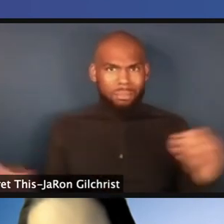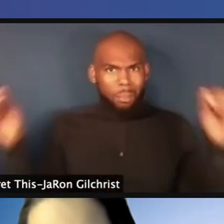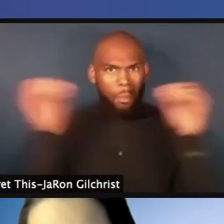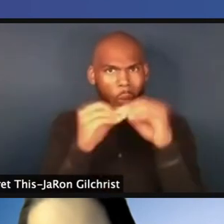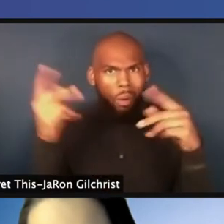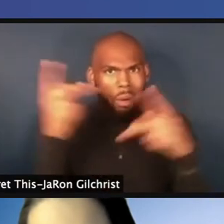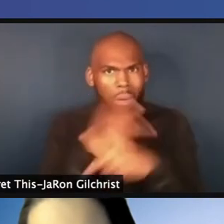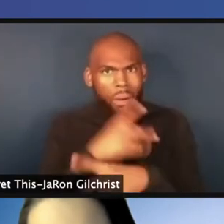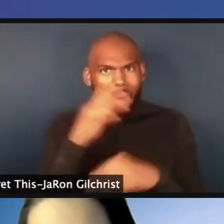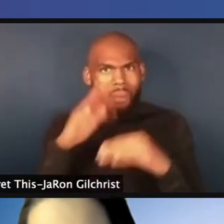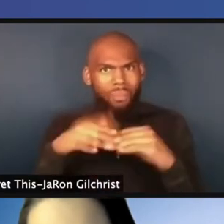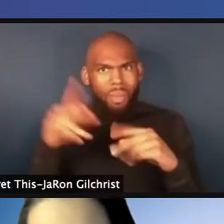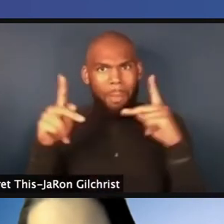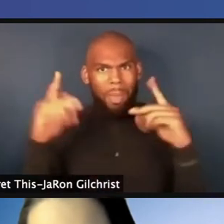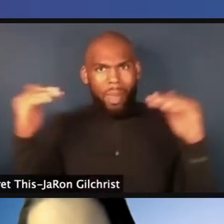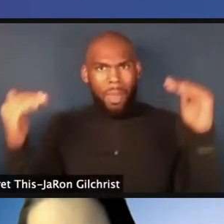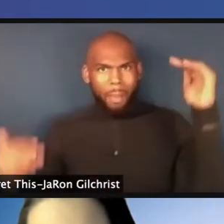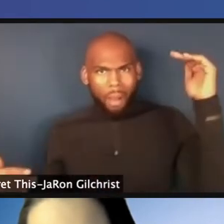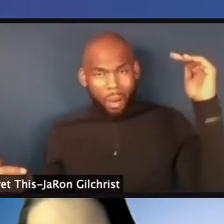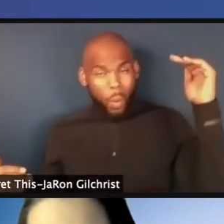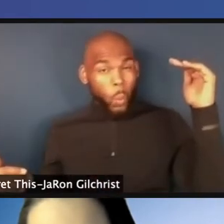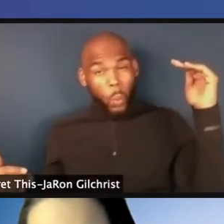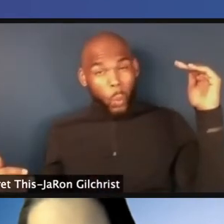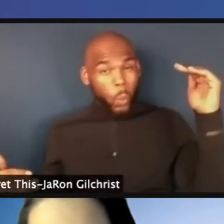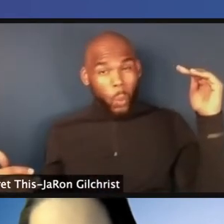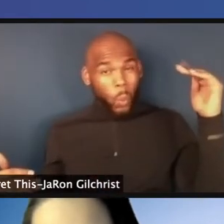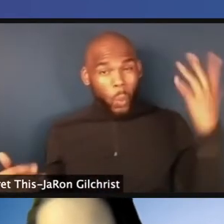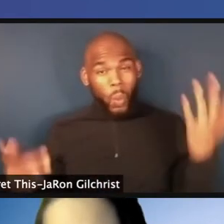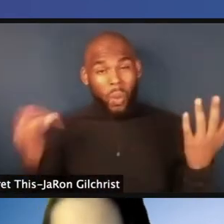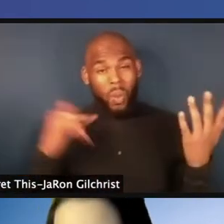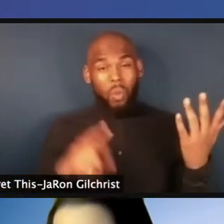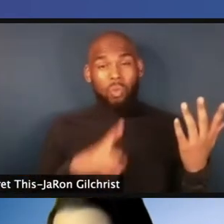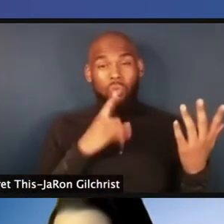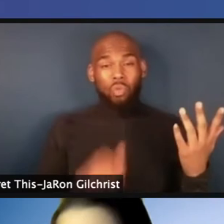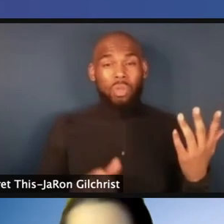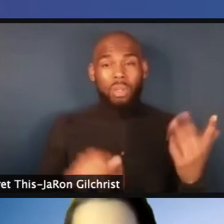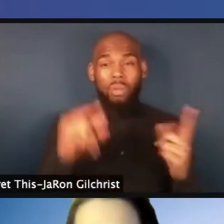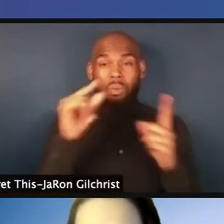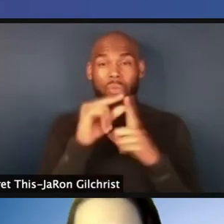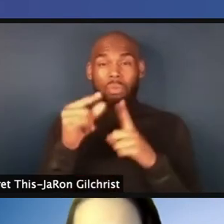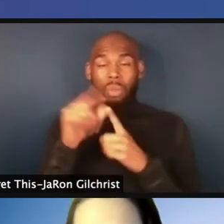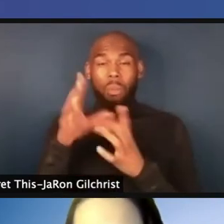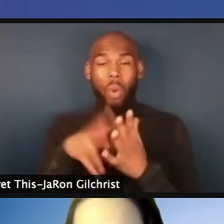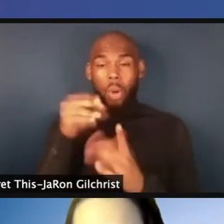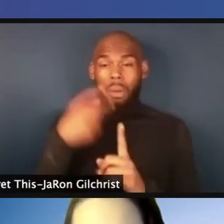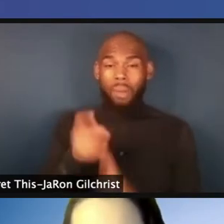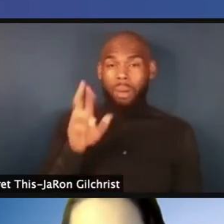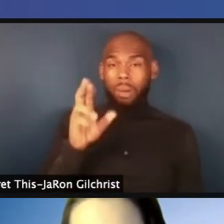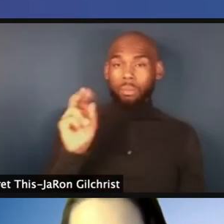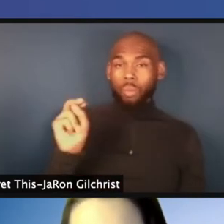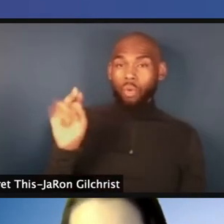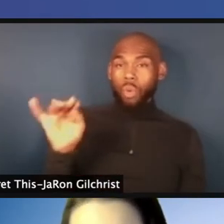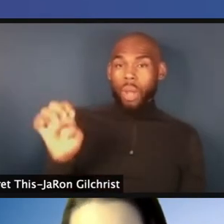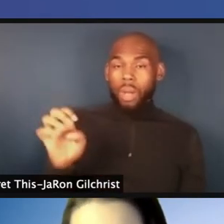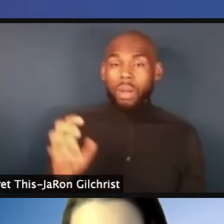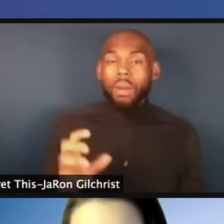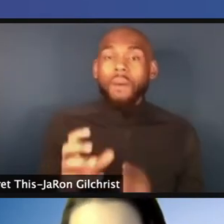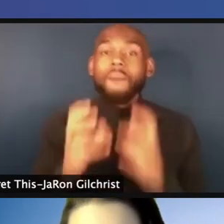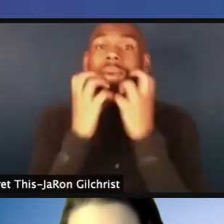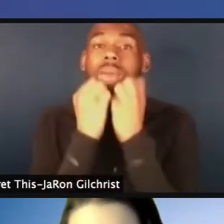So publicly transparent budgeting is really about, and this is a term that I learned from Ronnie that I love, values-led